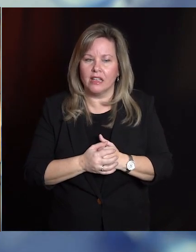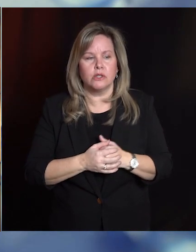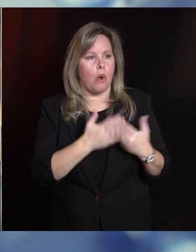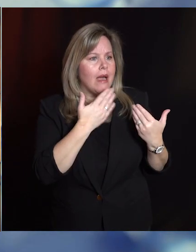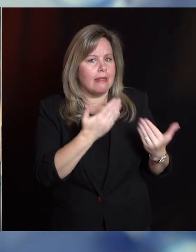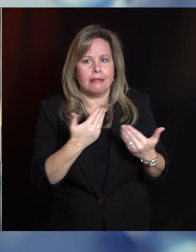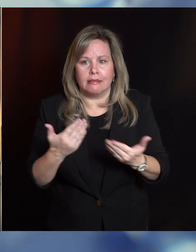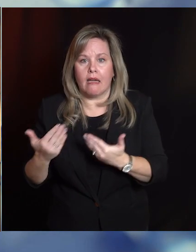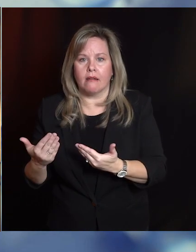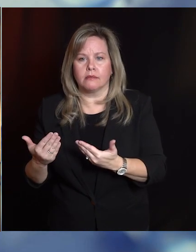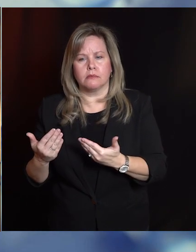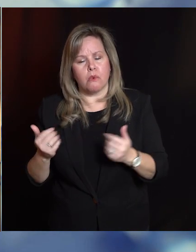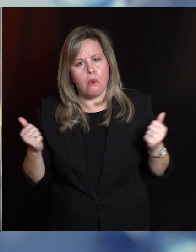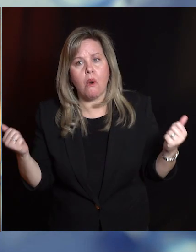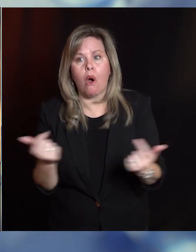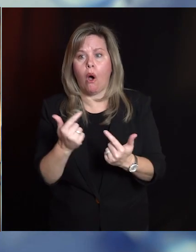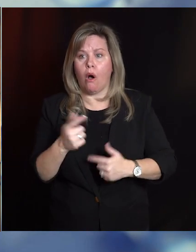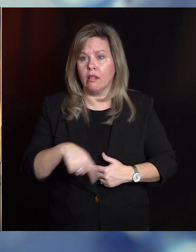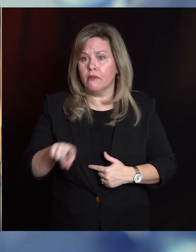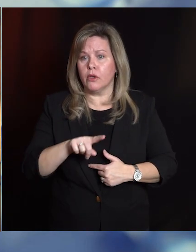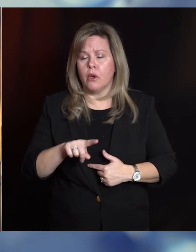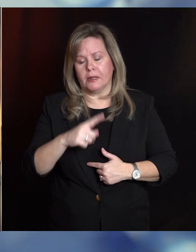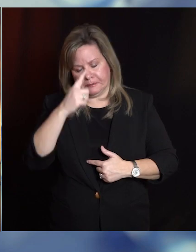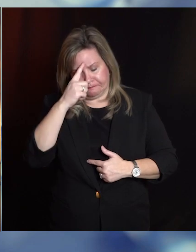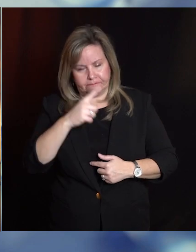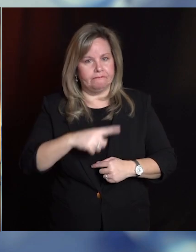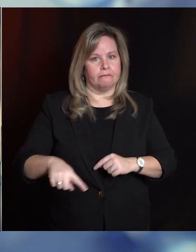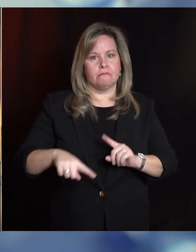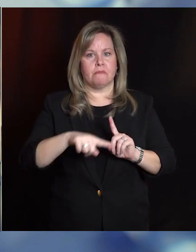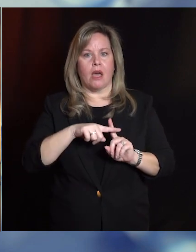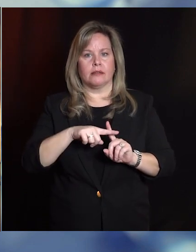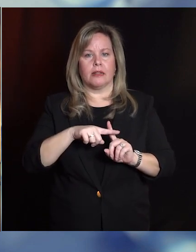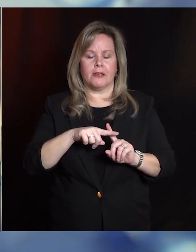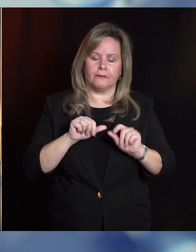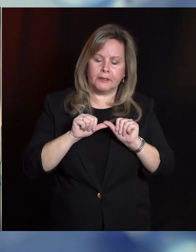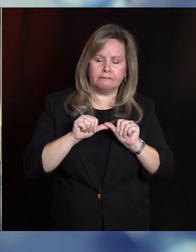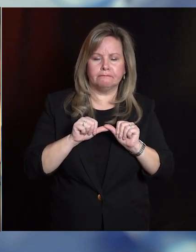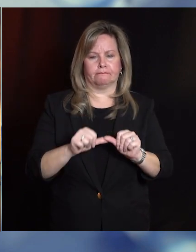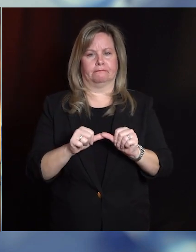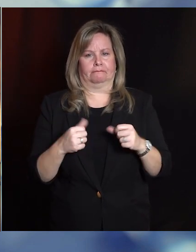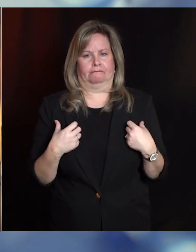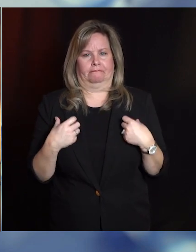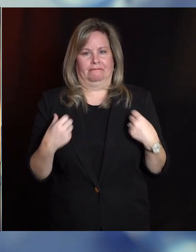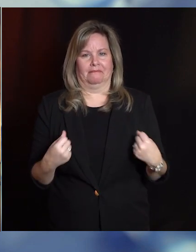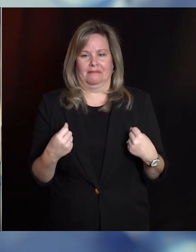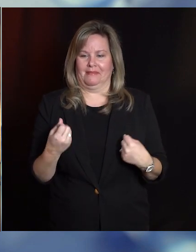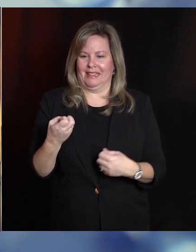please stay positive, stay heroic, and stay healthy. And I'll talk to you again very soon.